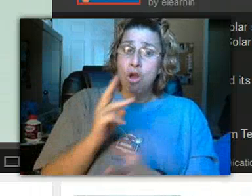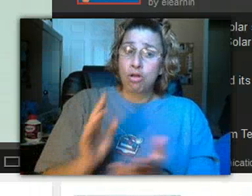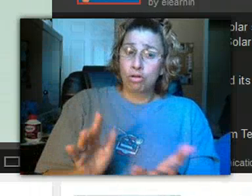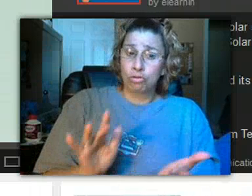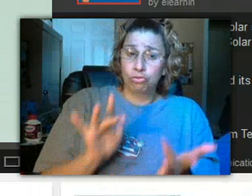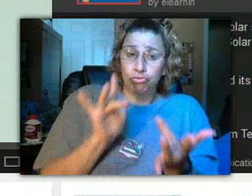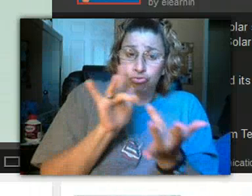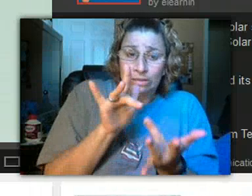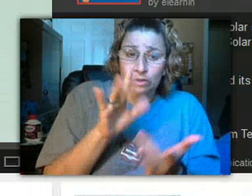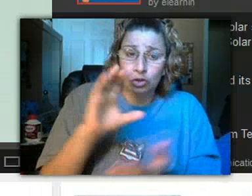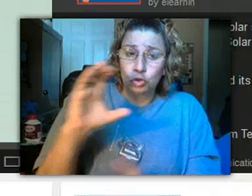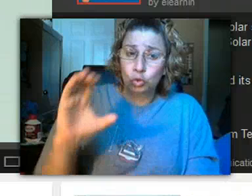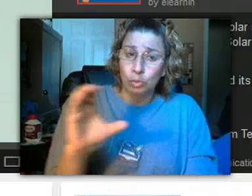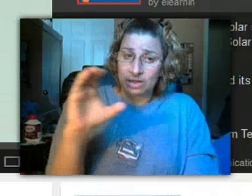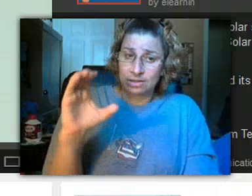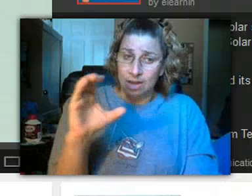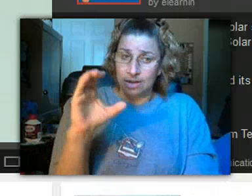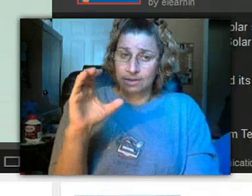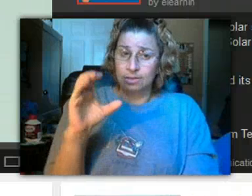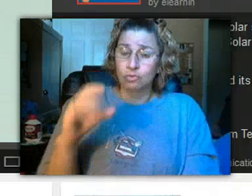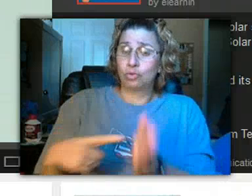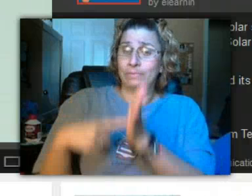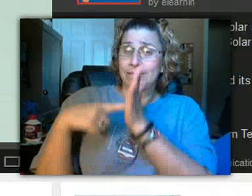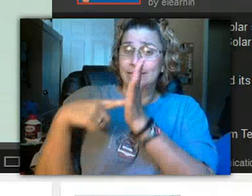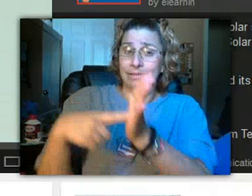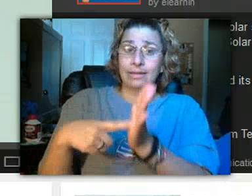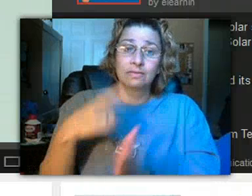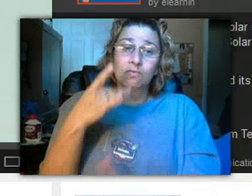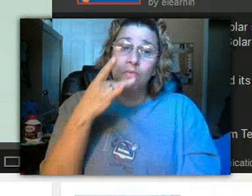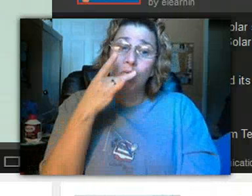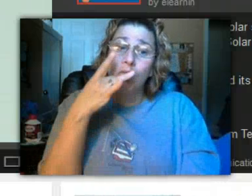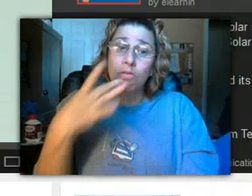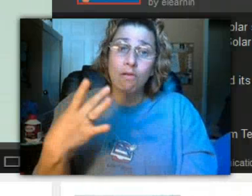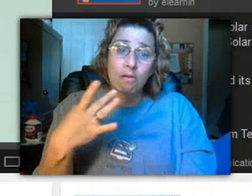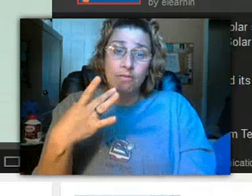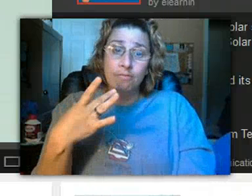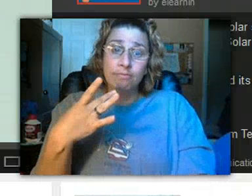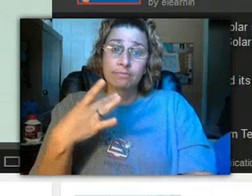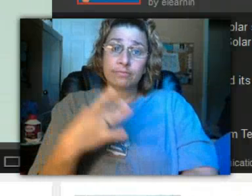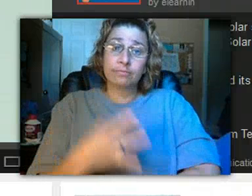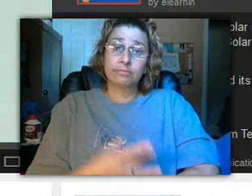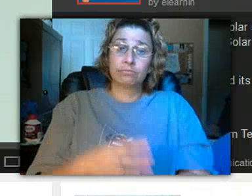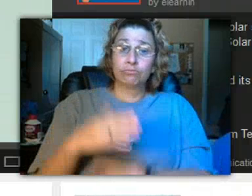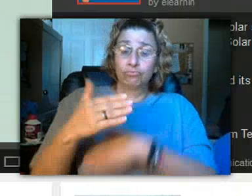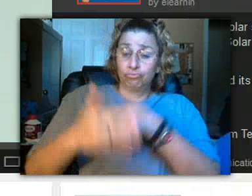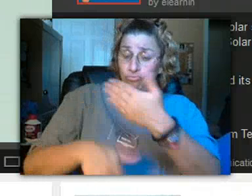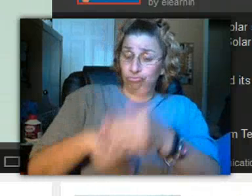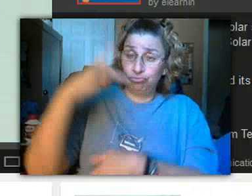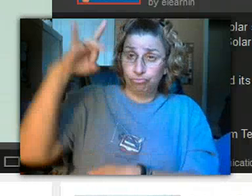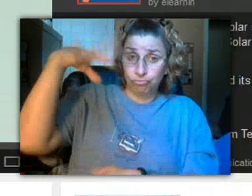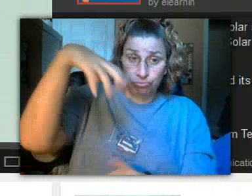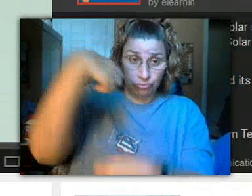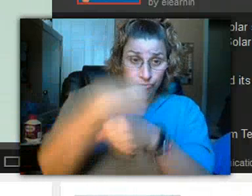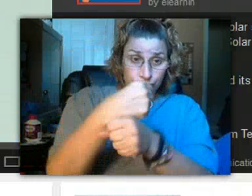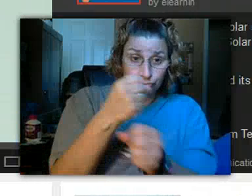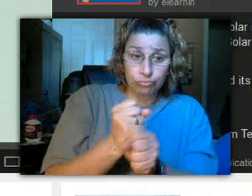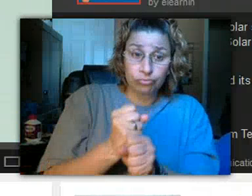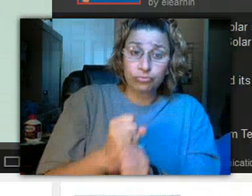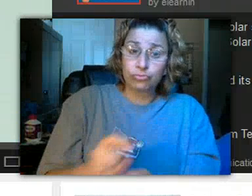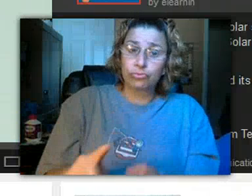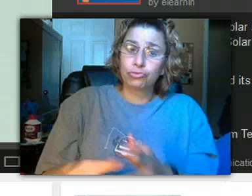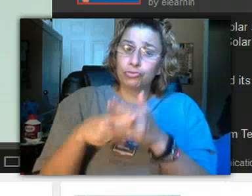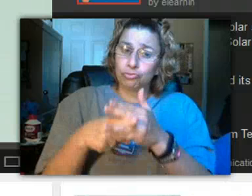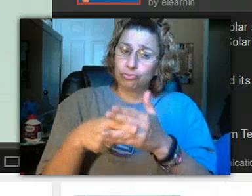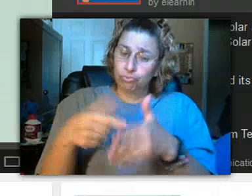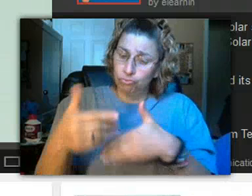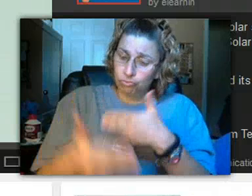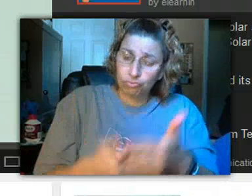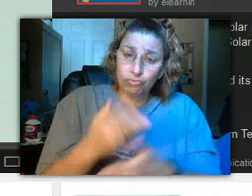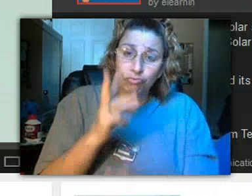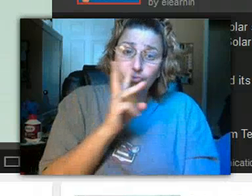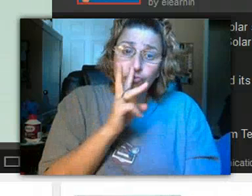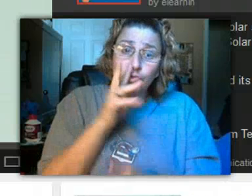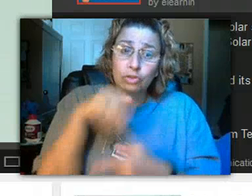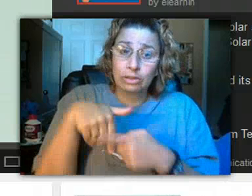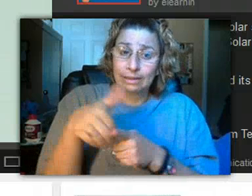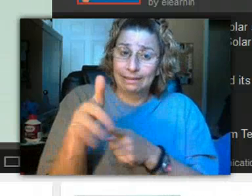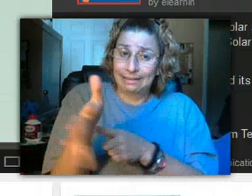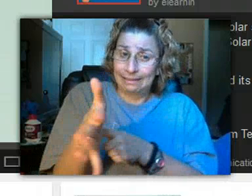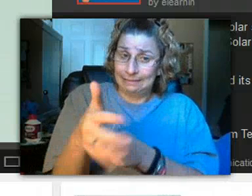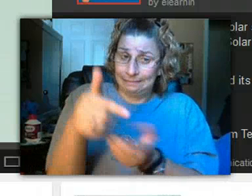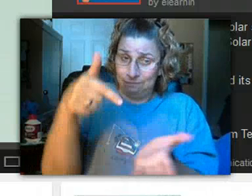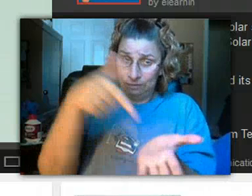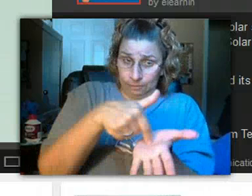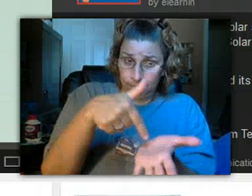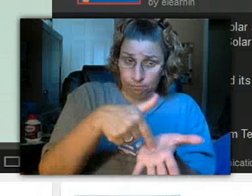chloroplasts in the presence of sunlight, the process of photosynthesis starts to take place. The following reaction